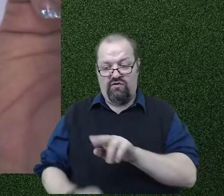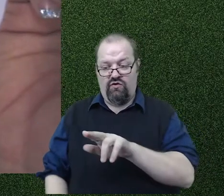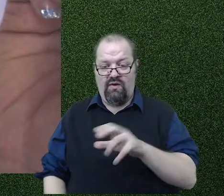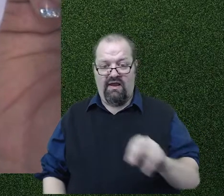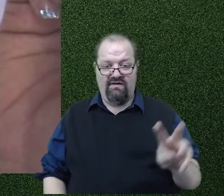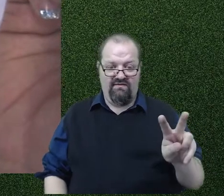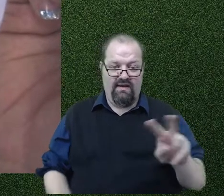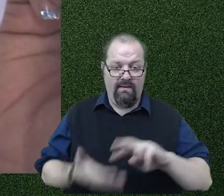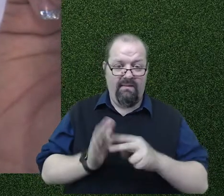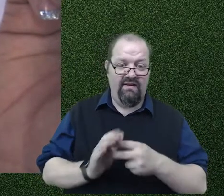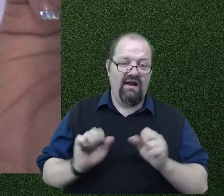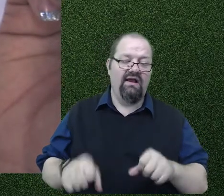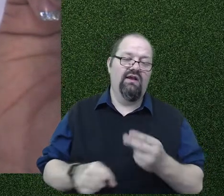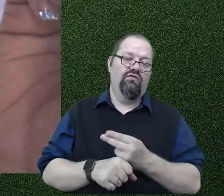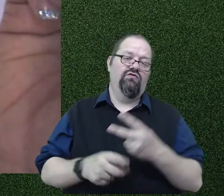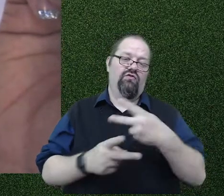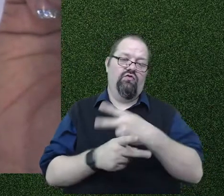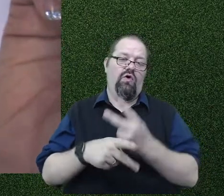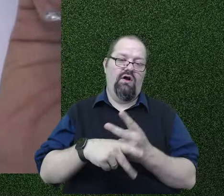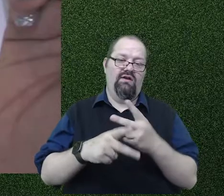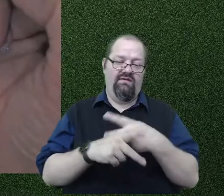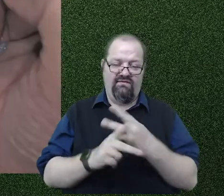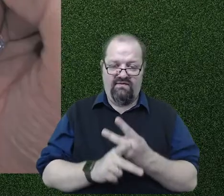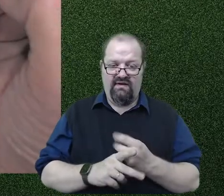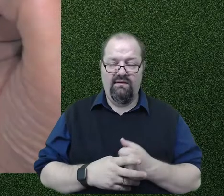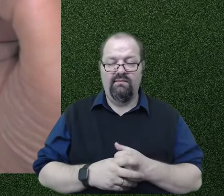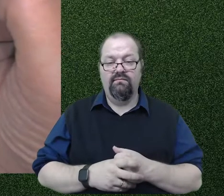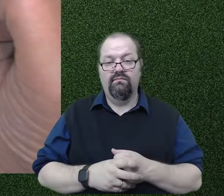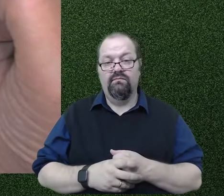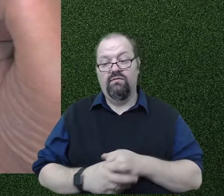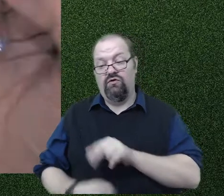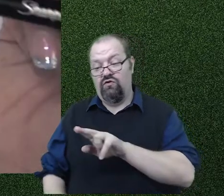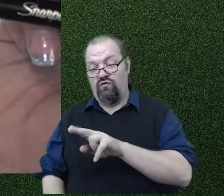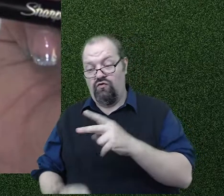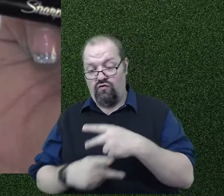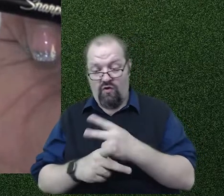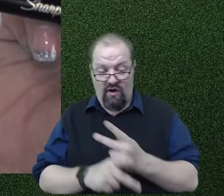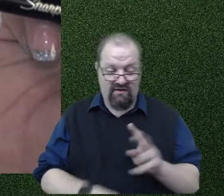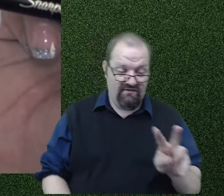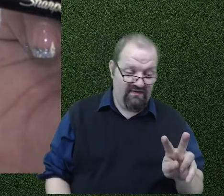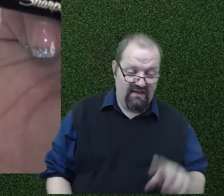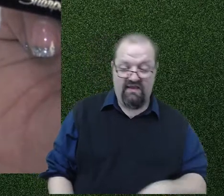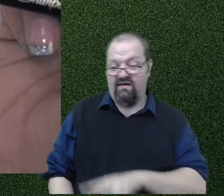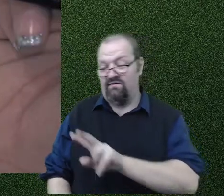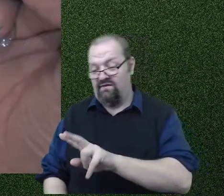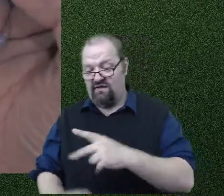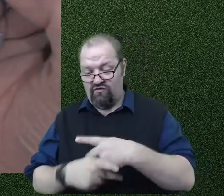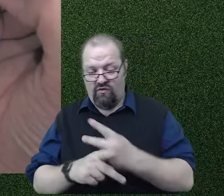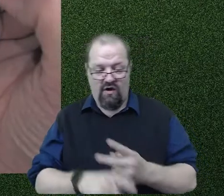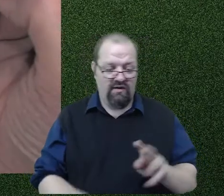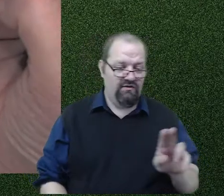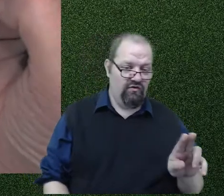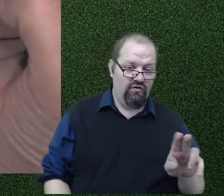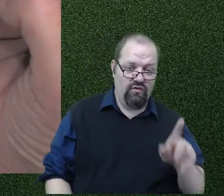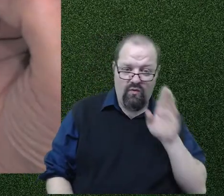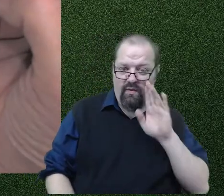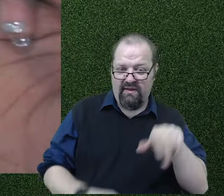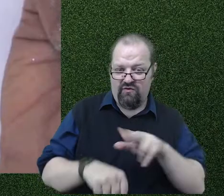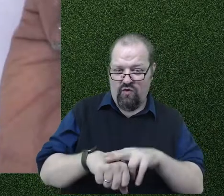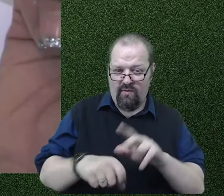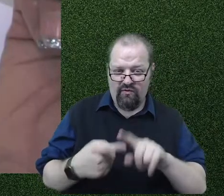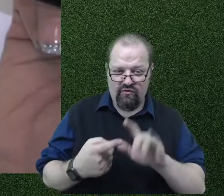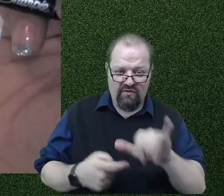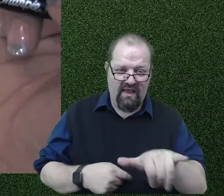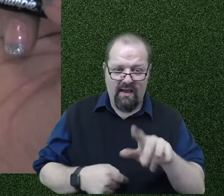I can take the cross product. U cross v and v cross u are both going to be normal to that plane. I can also use